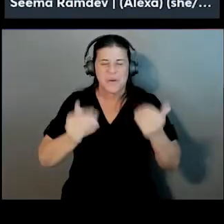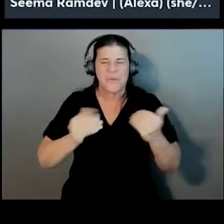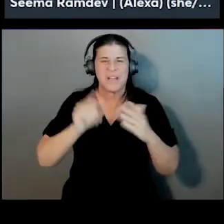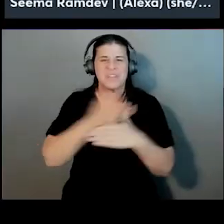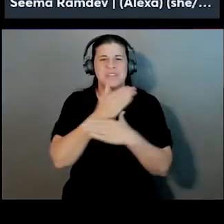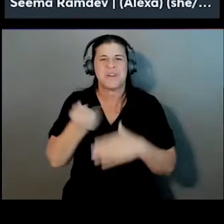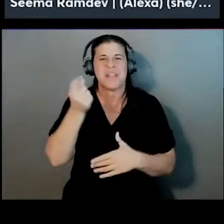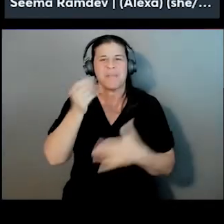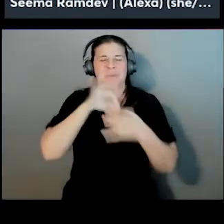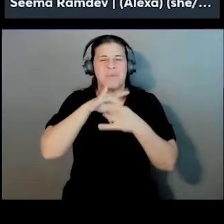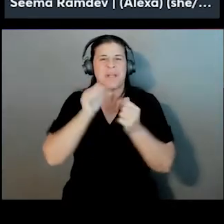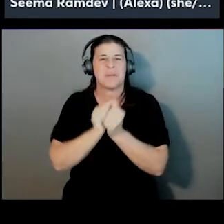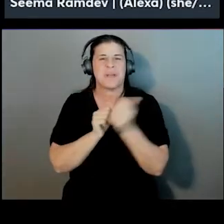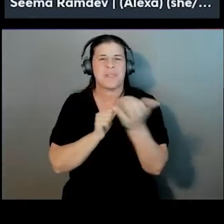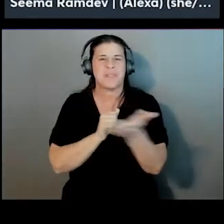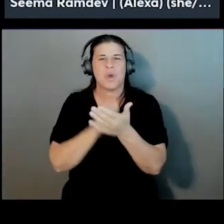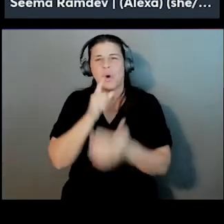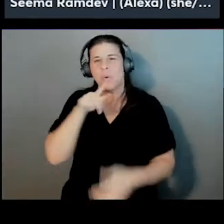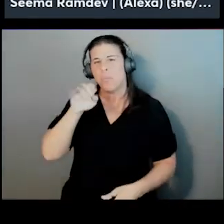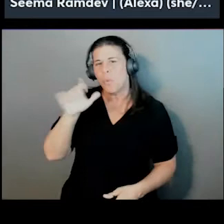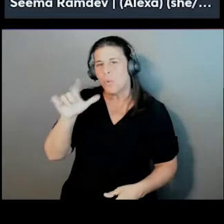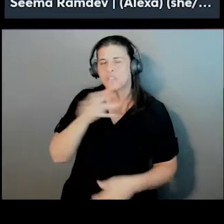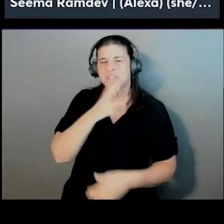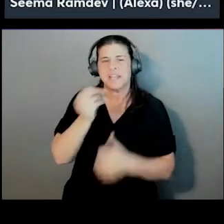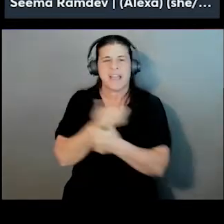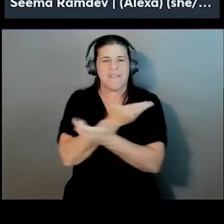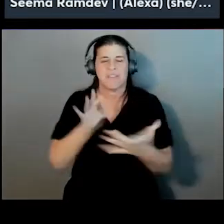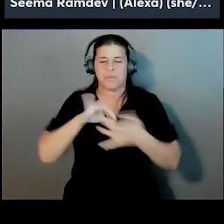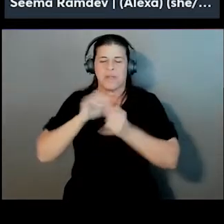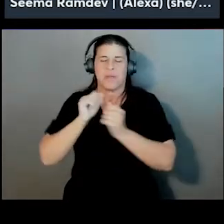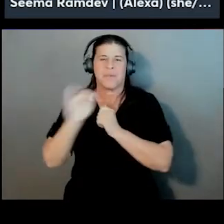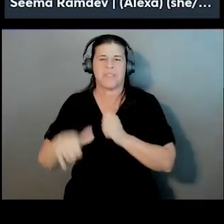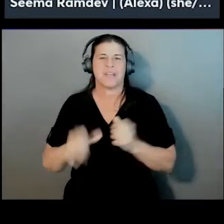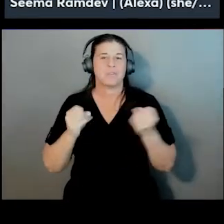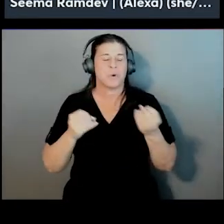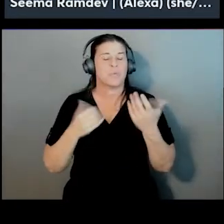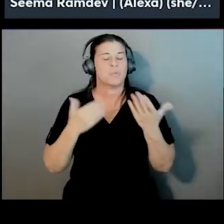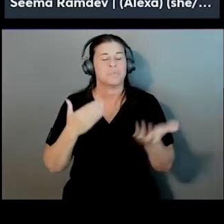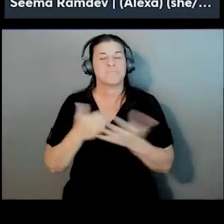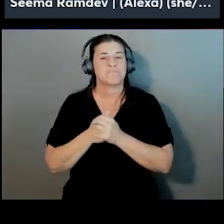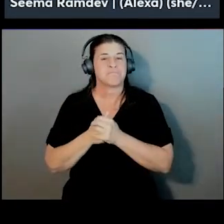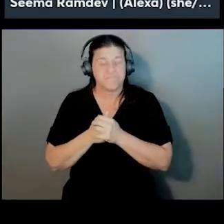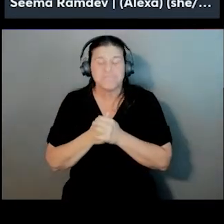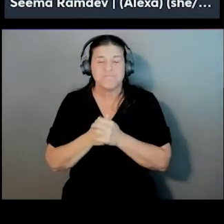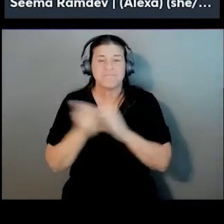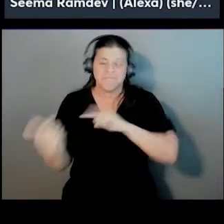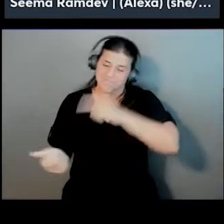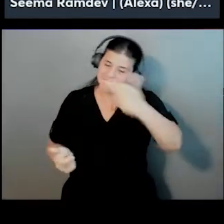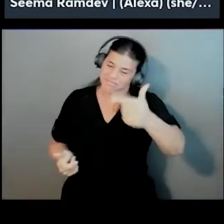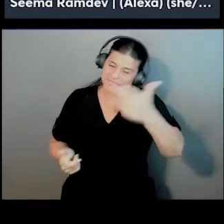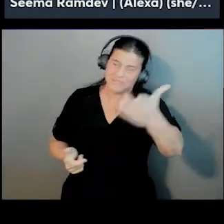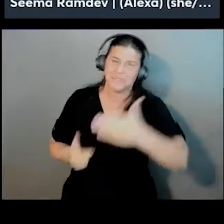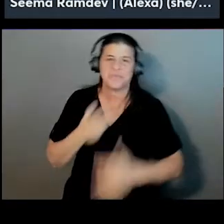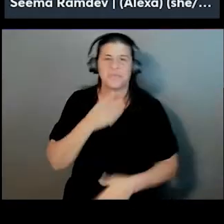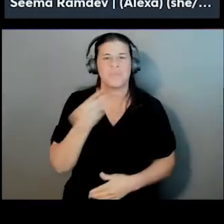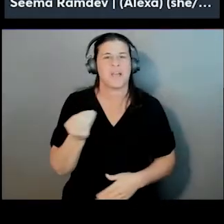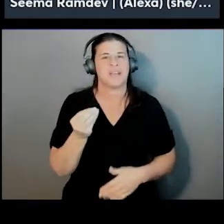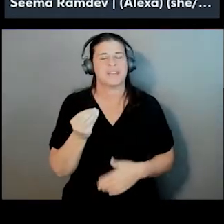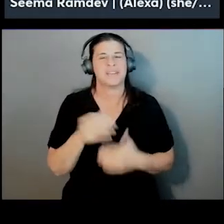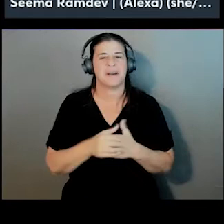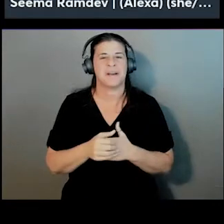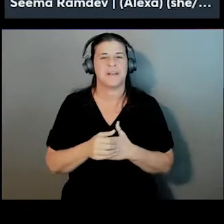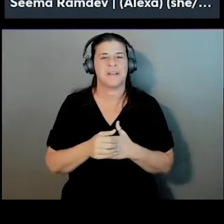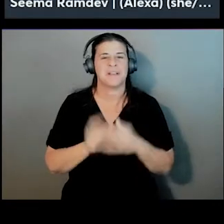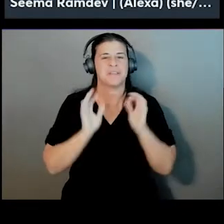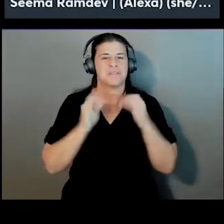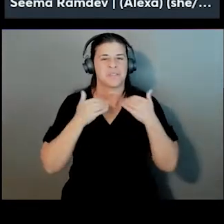about pools and everything that goes along with us. So yeah, I'll hand it off to you and definitely walk